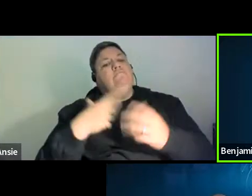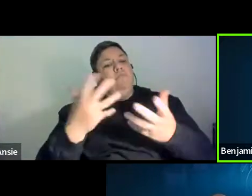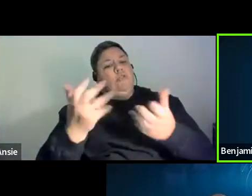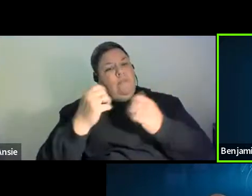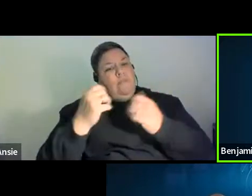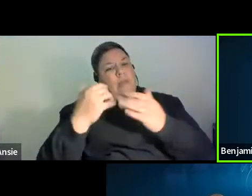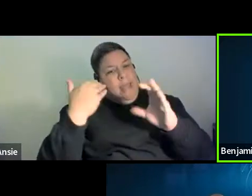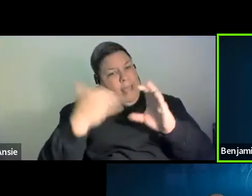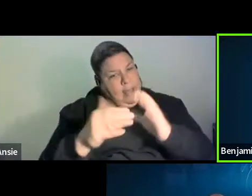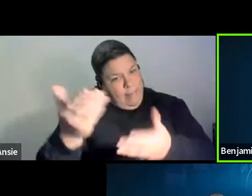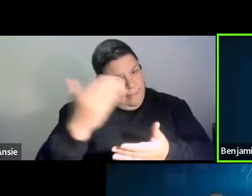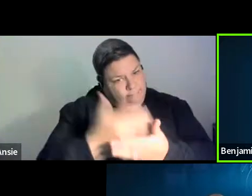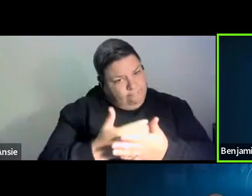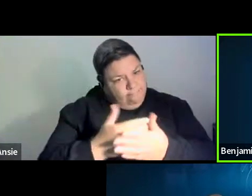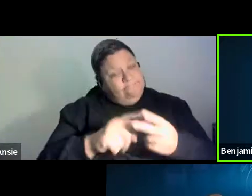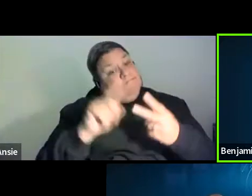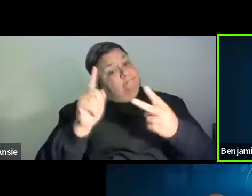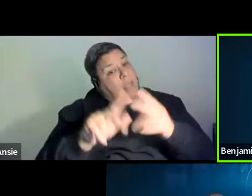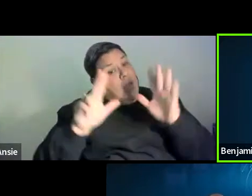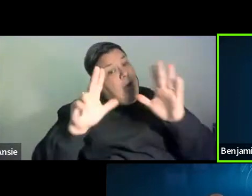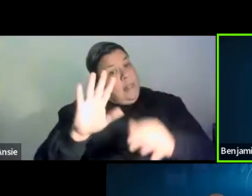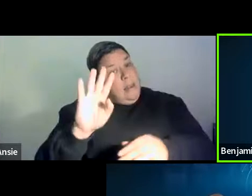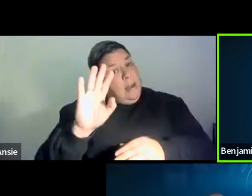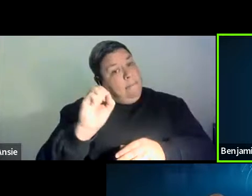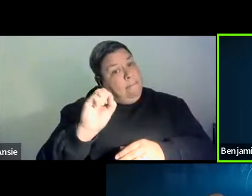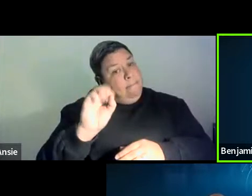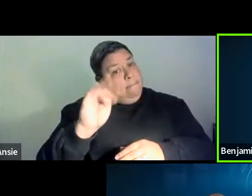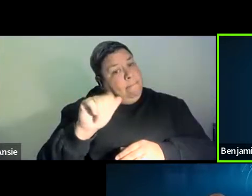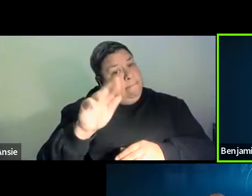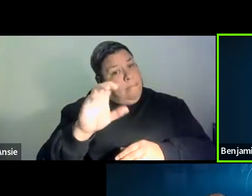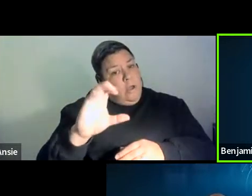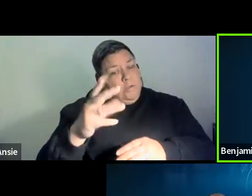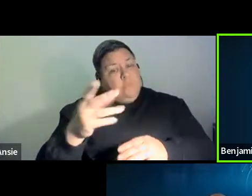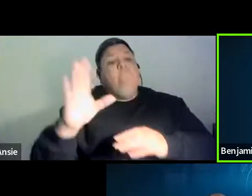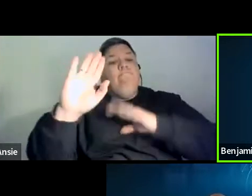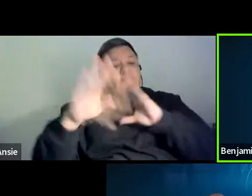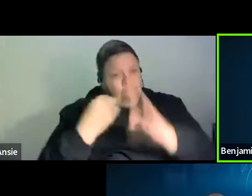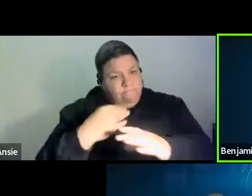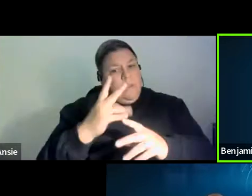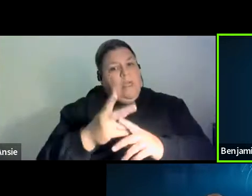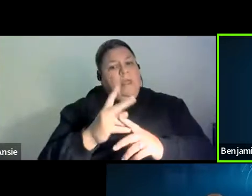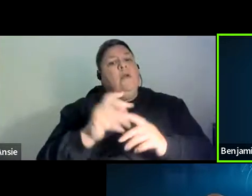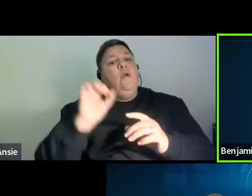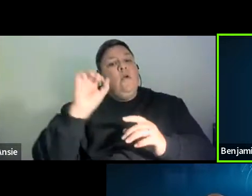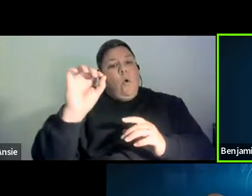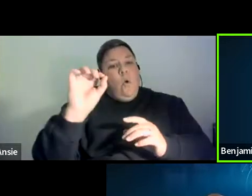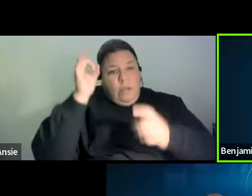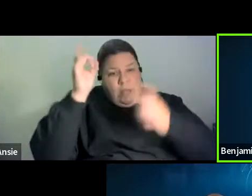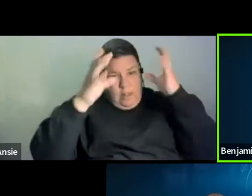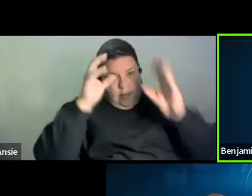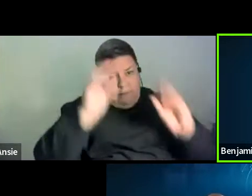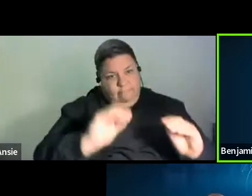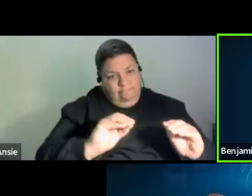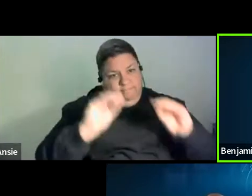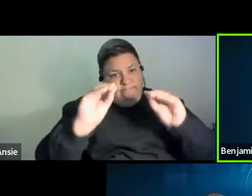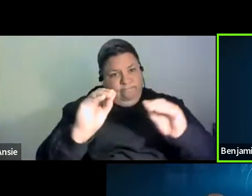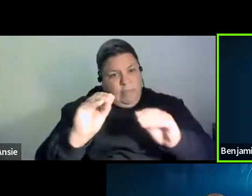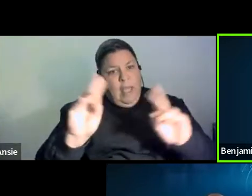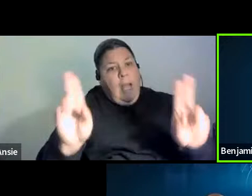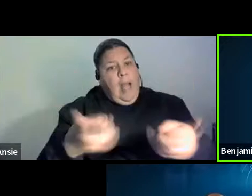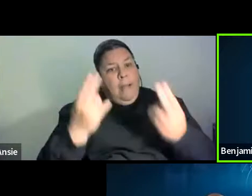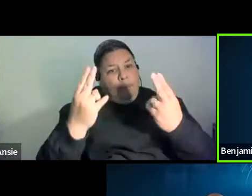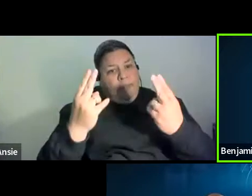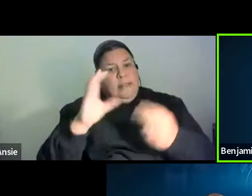an email on the 18th of March where it says your request to be updated as the registered representative in respect of a case